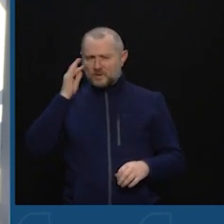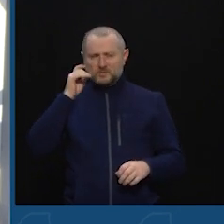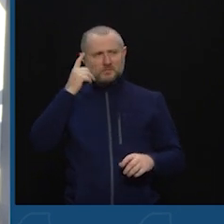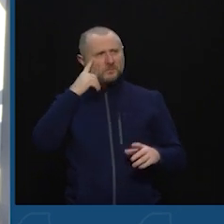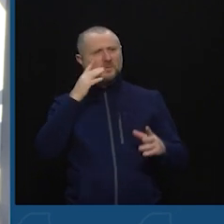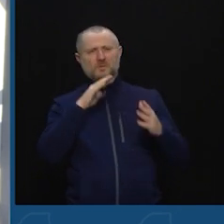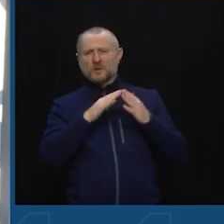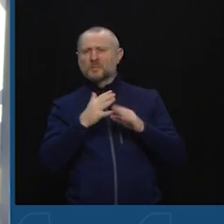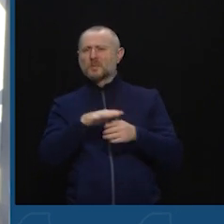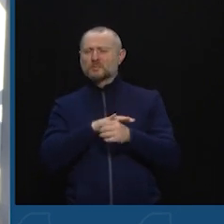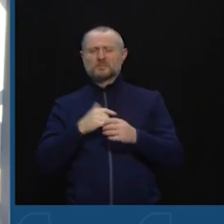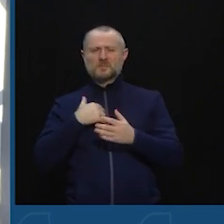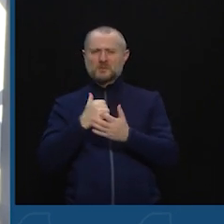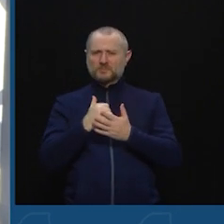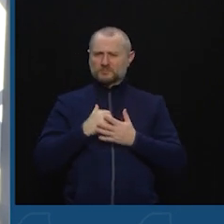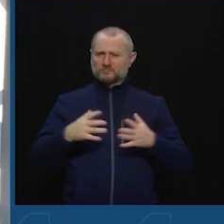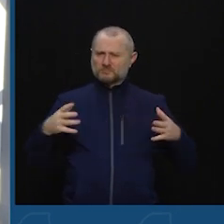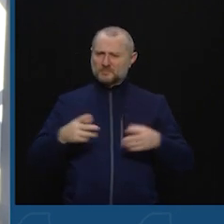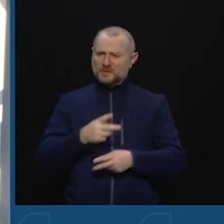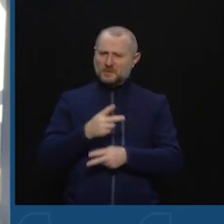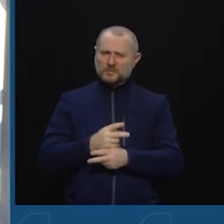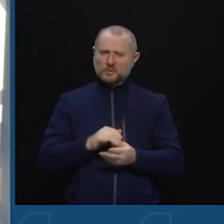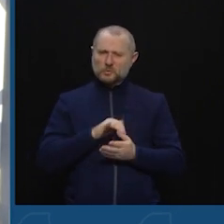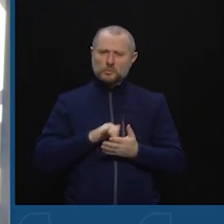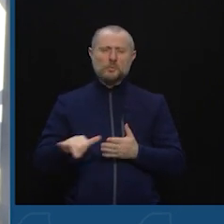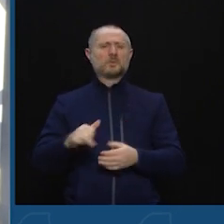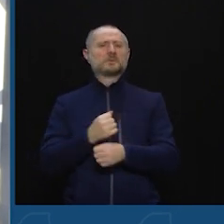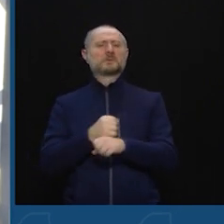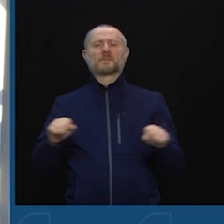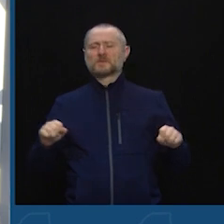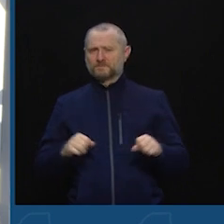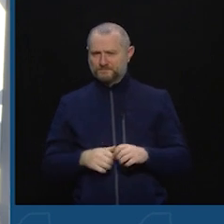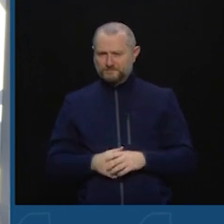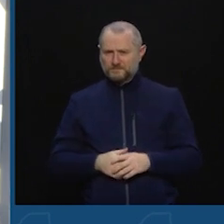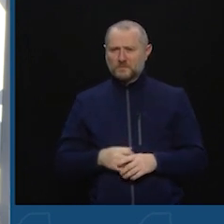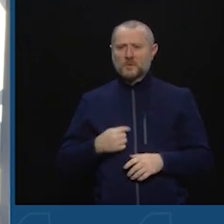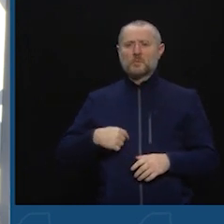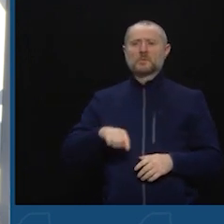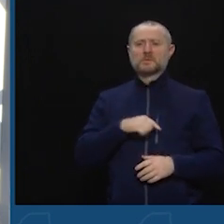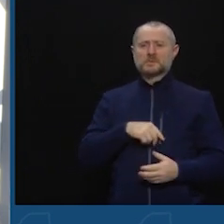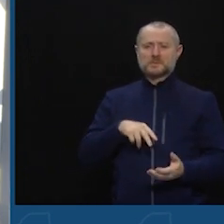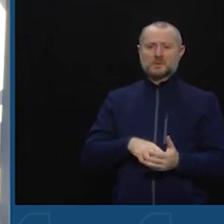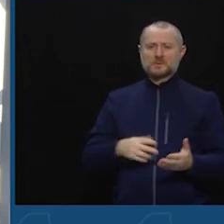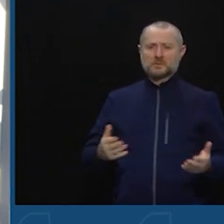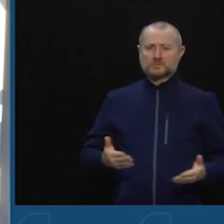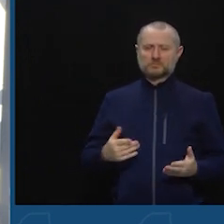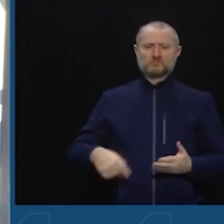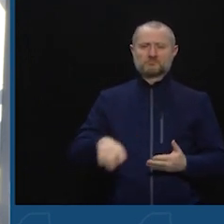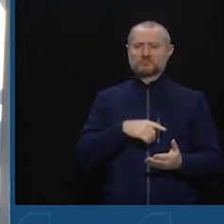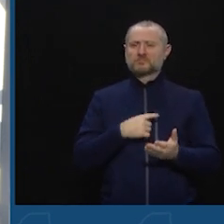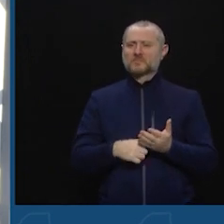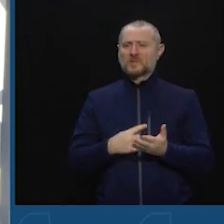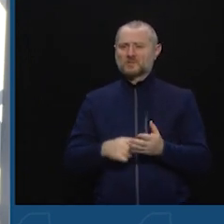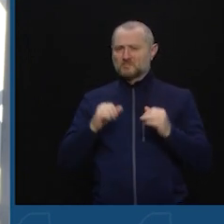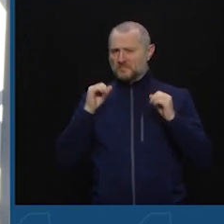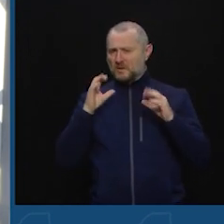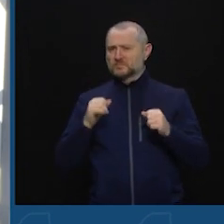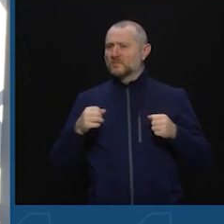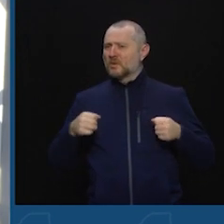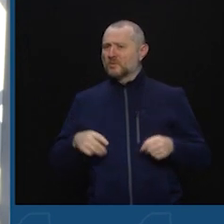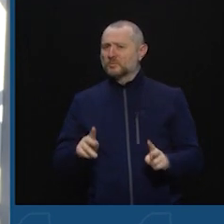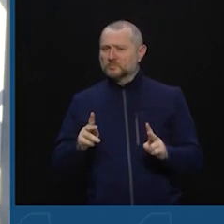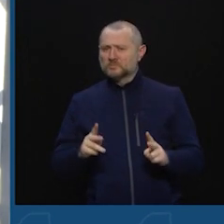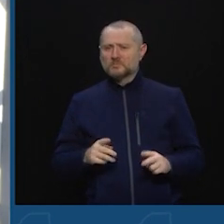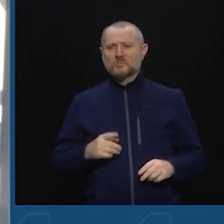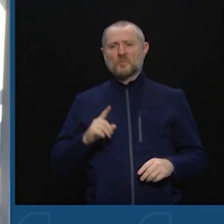help us keep New Yorkers safe. And so as we stand here today and talk about this amazing opportunity, it was only a